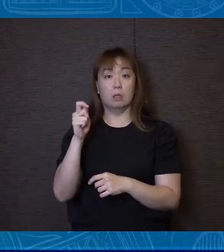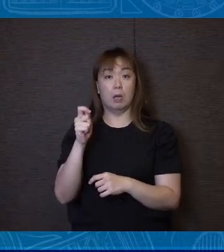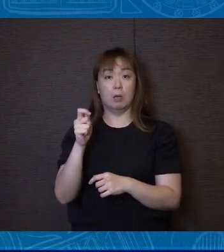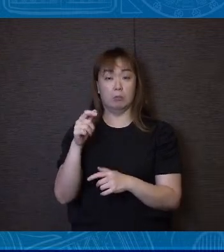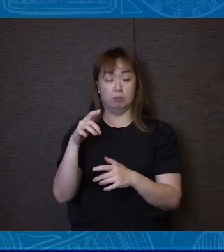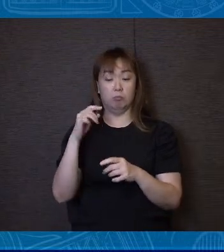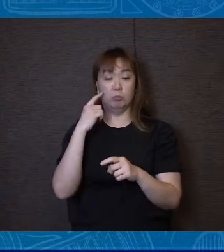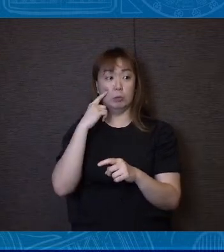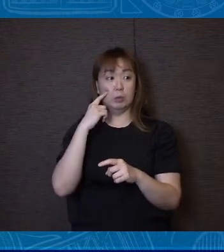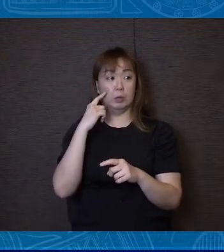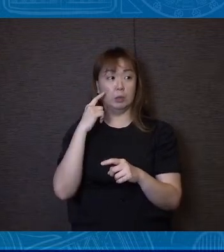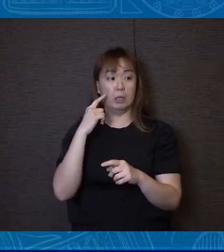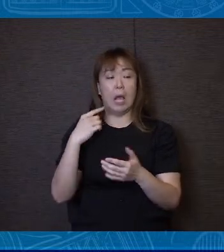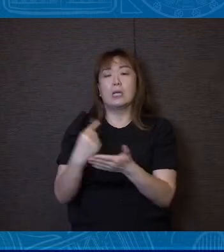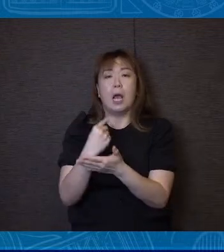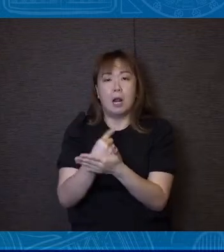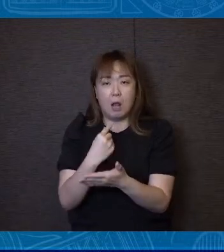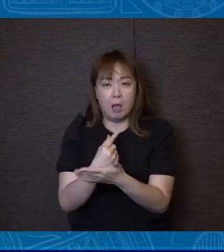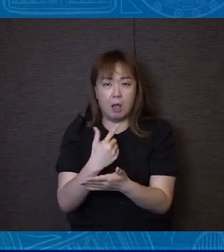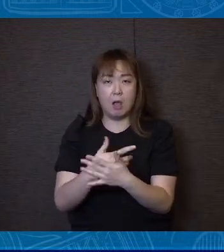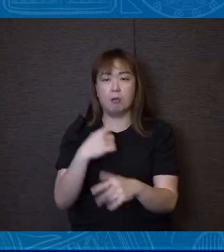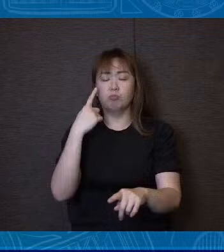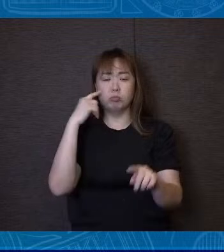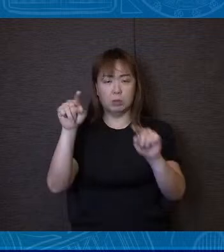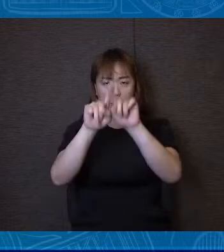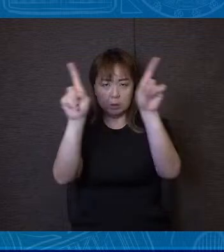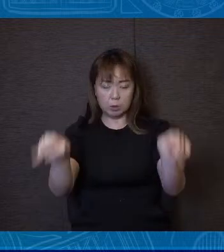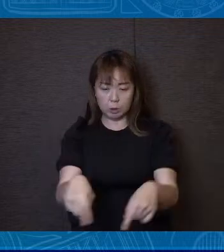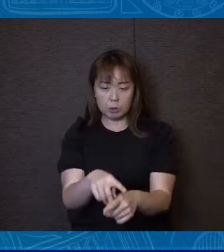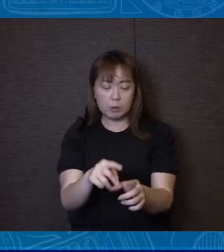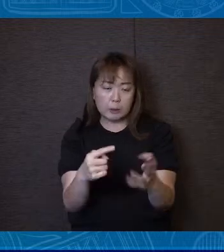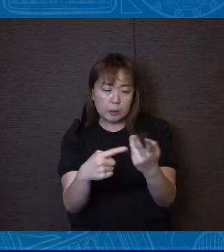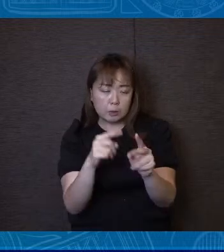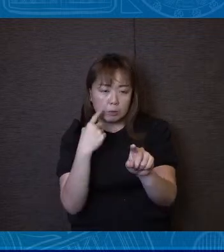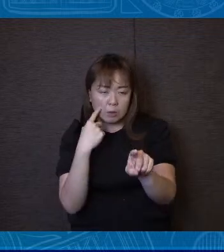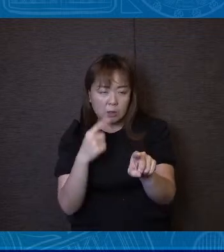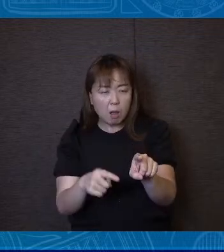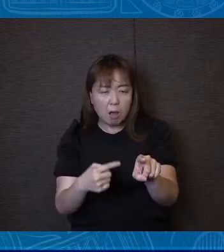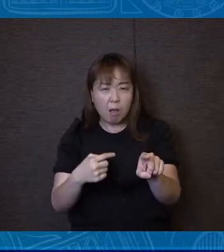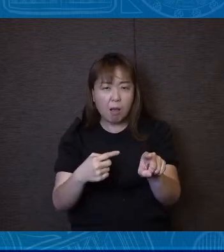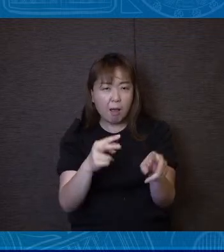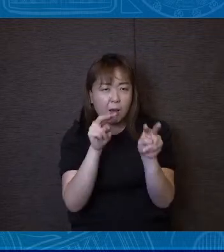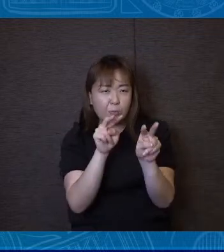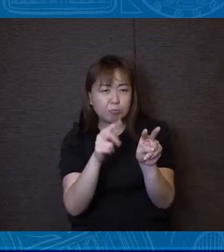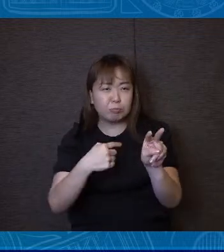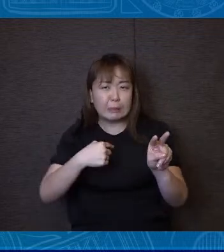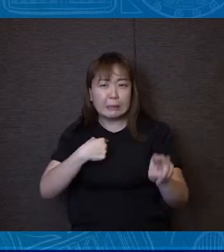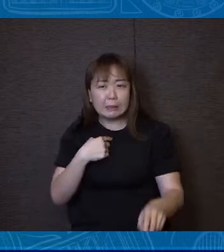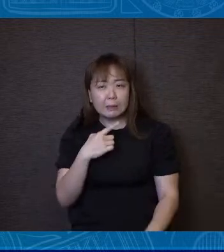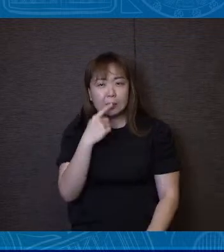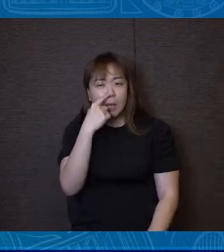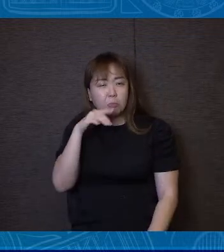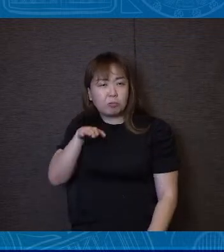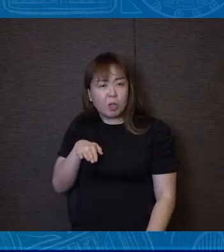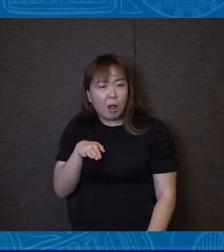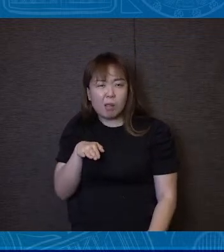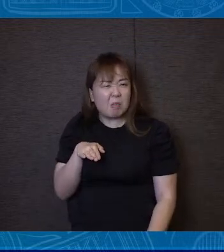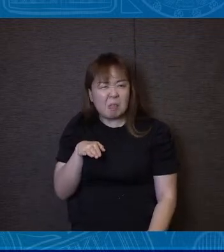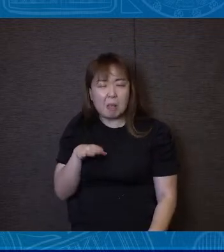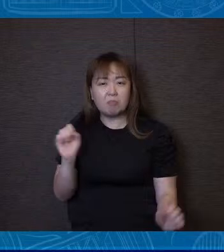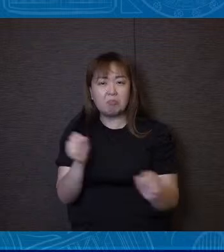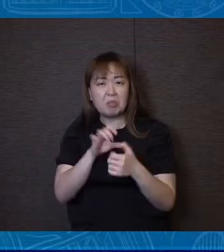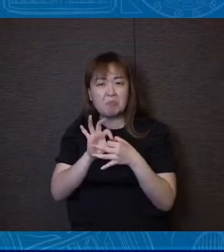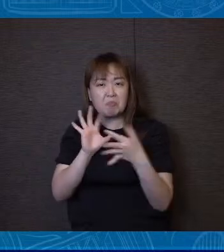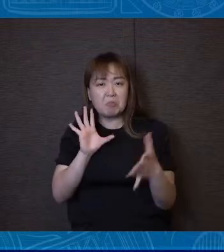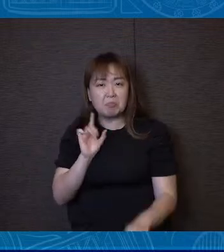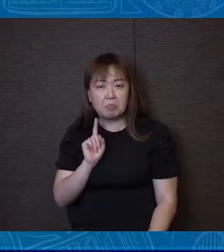were talking down to them. They felt like it's for children, and they felt it was very rude to use like an animation. So despite the same thing, there